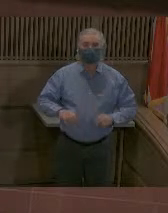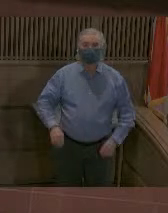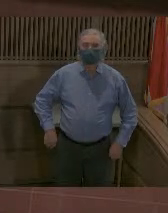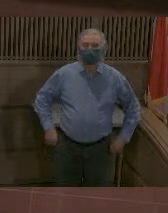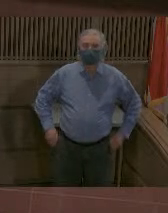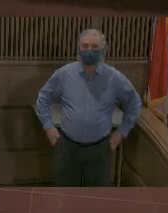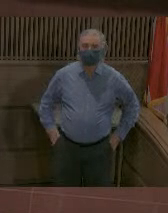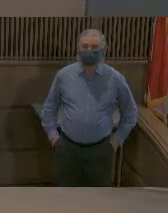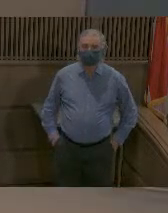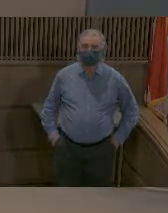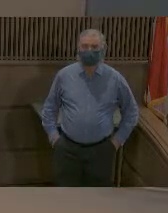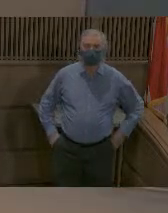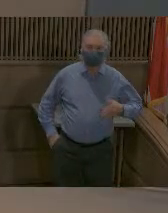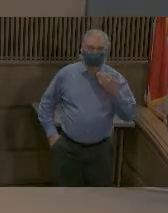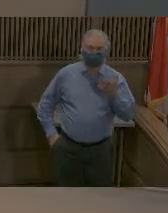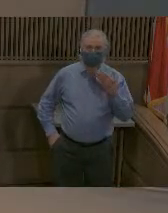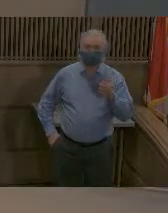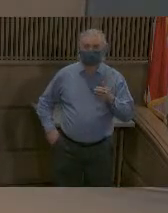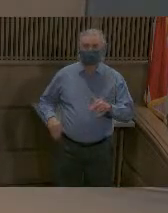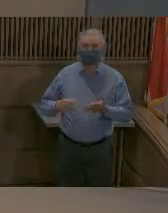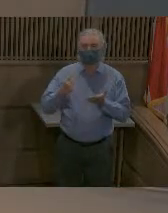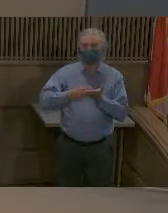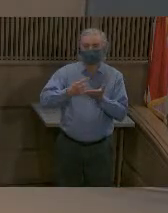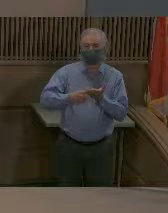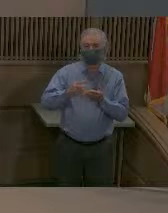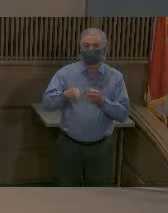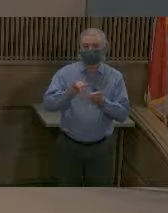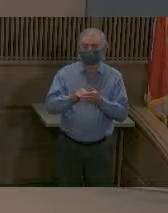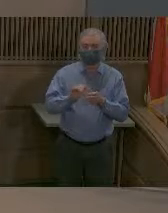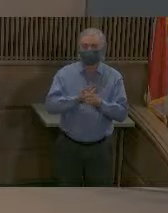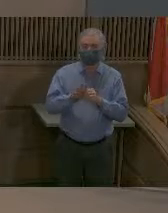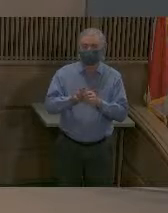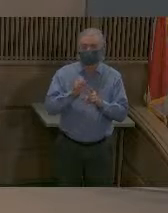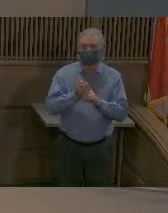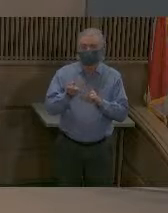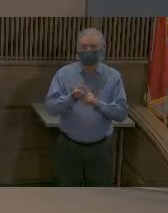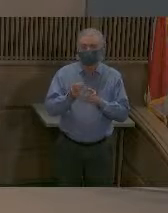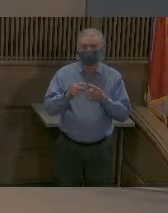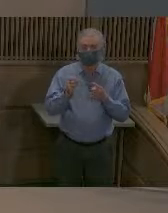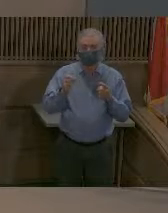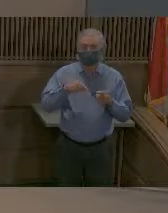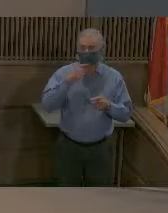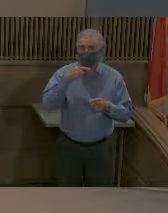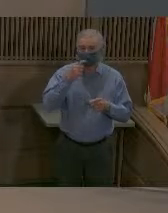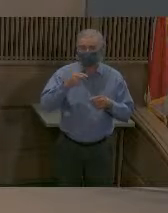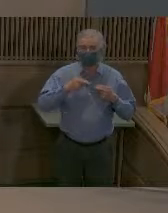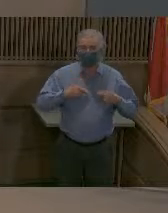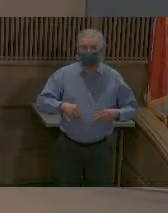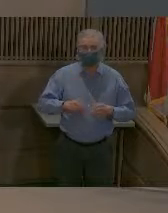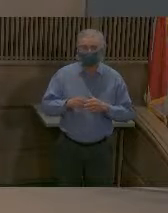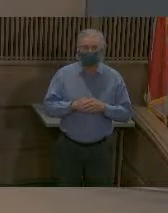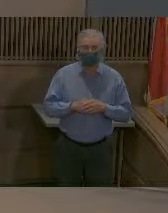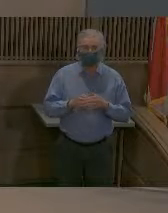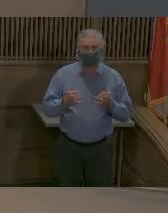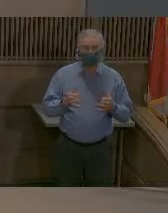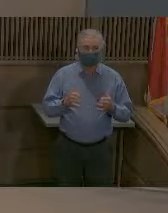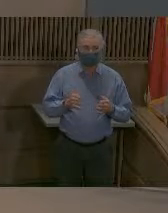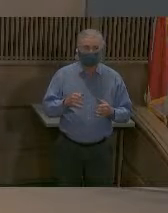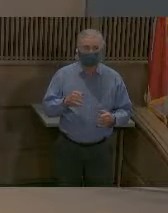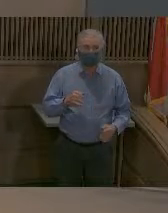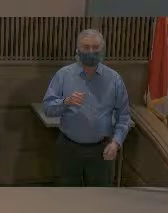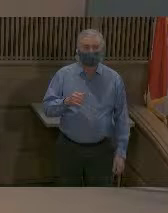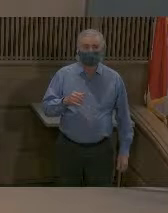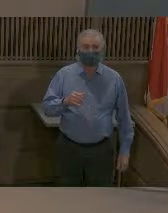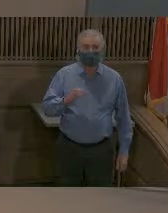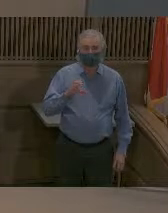Thank you, Dr. Ruiz, for your comments today and update from Public Health. We will now move to have an update from our